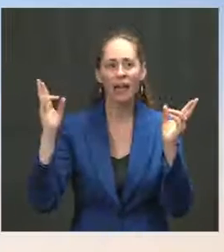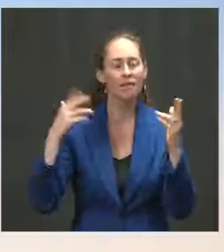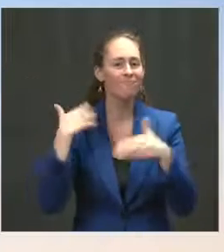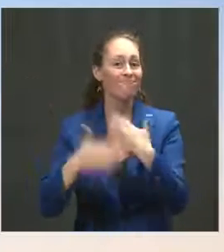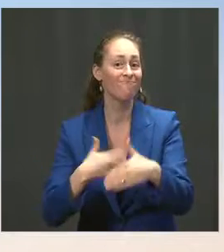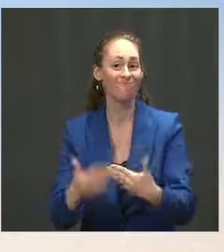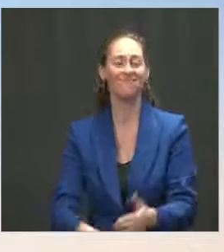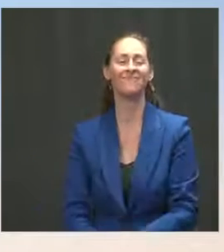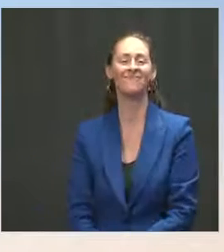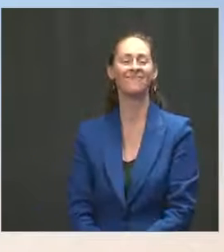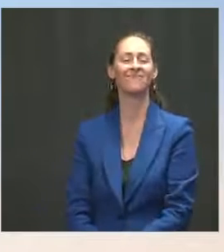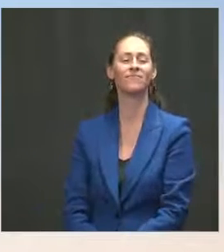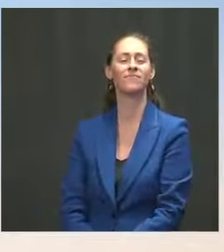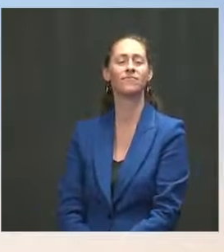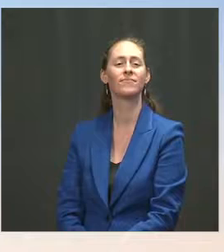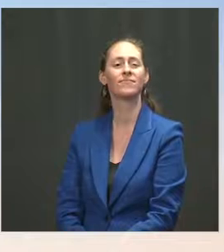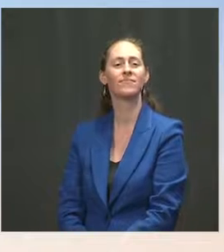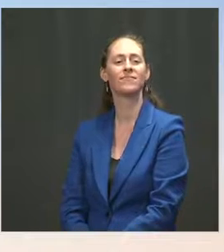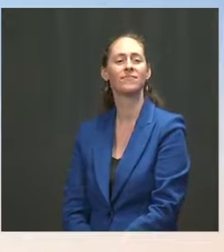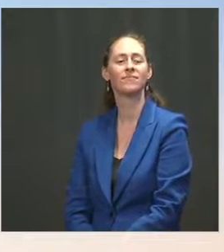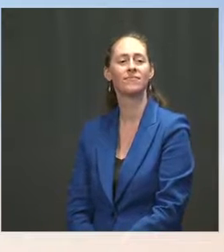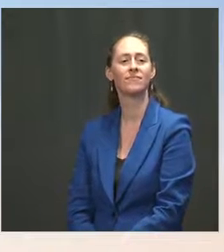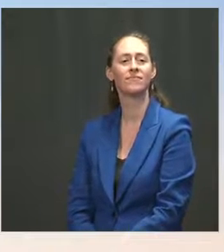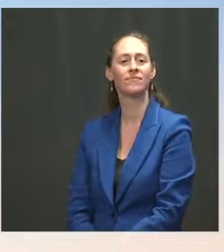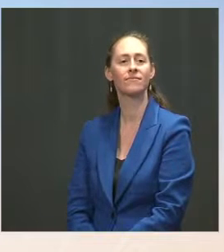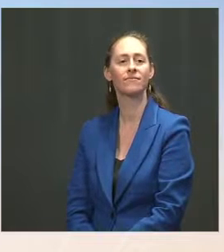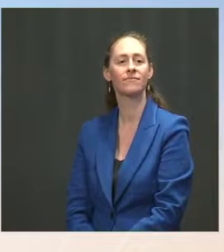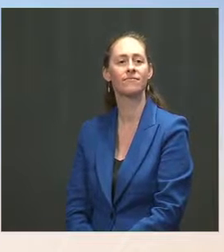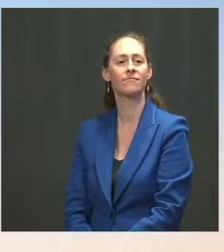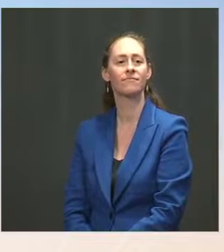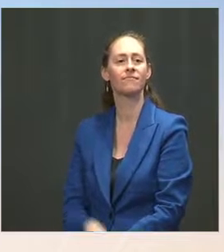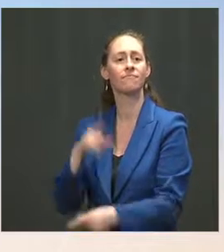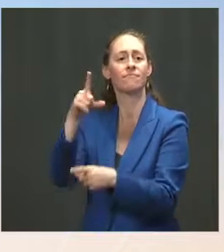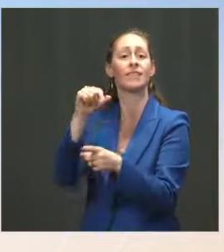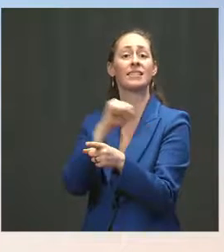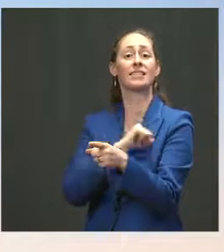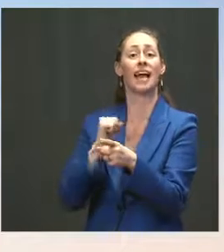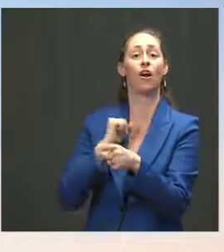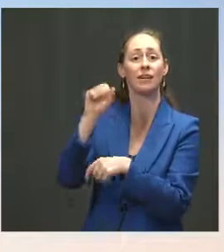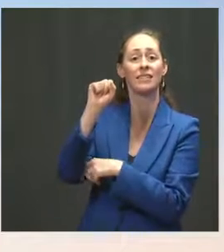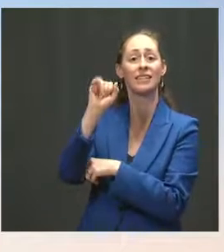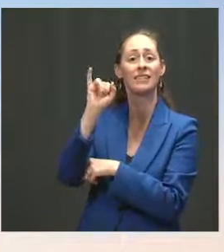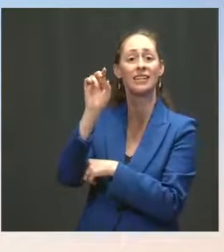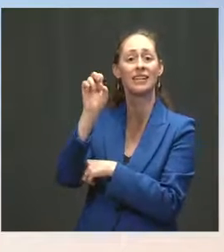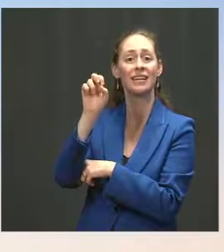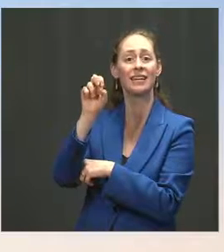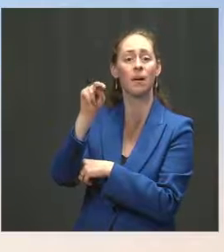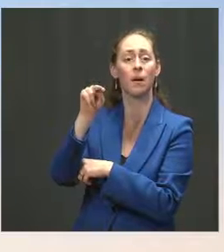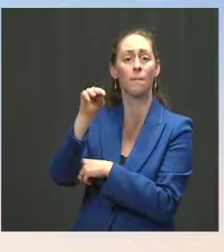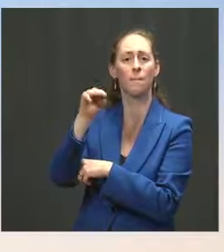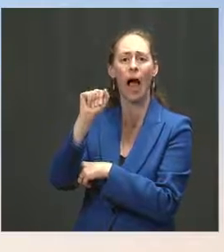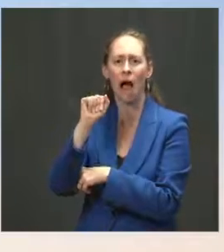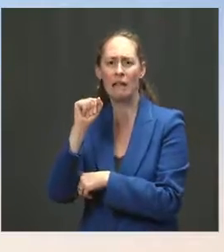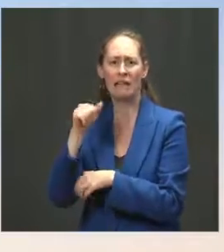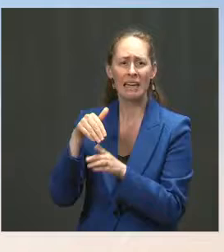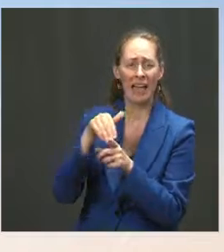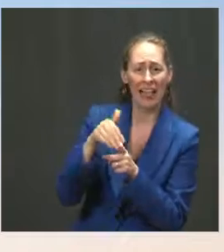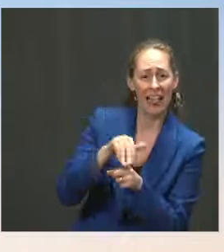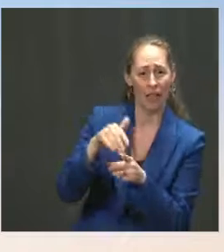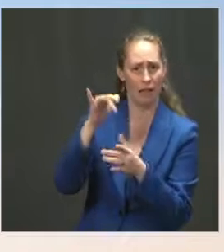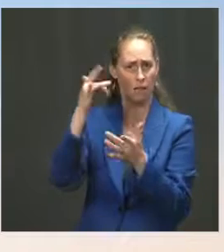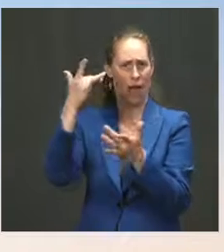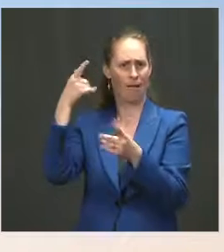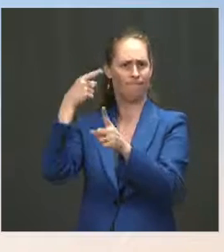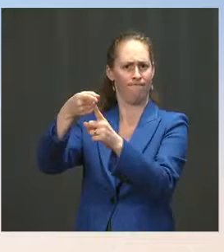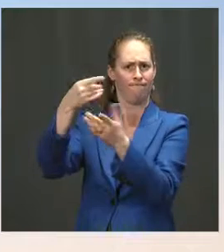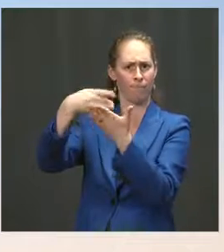reluctance from Senators Sinema and Manchin on the $3.5 trillion, can the president envision accepting a smaller dollar figure